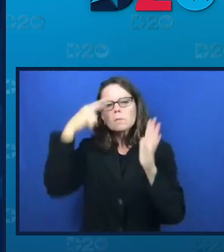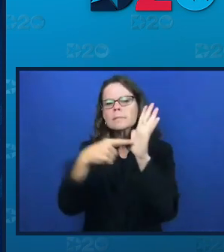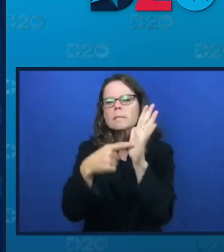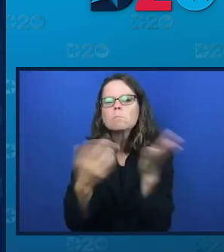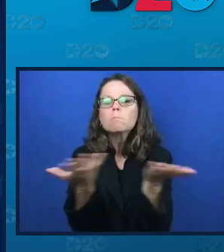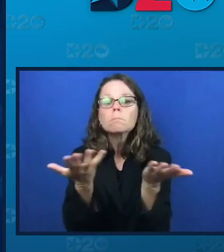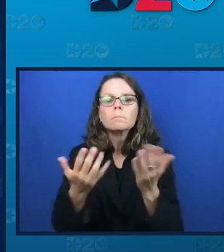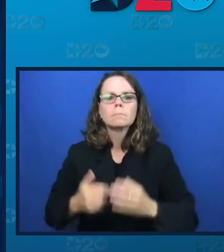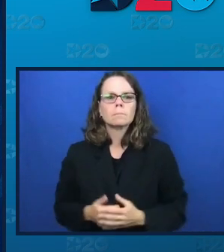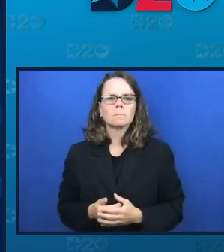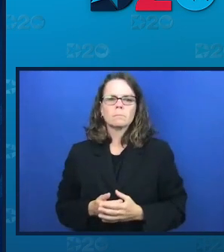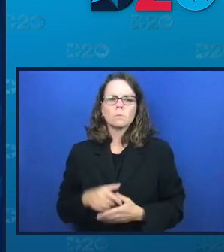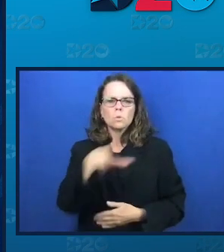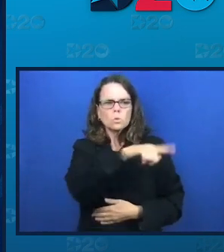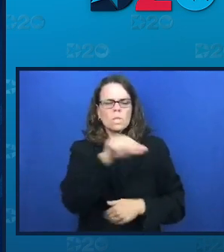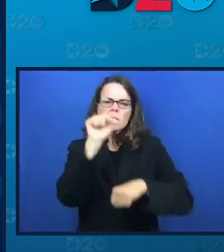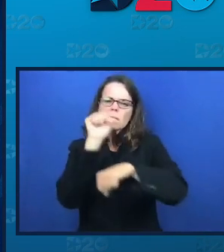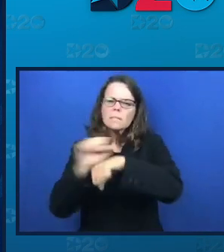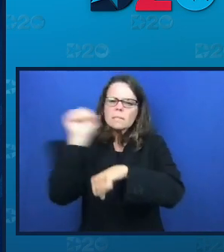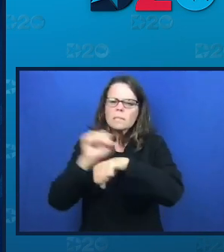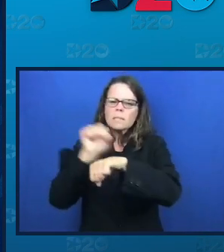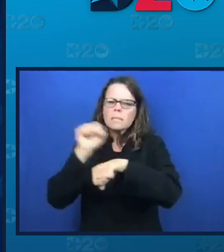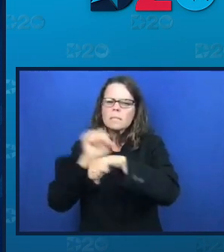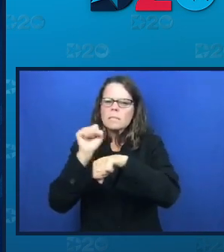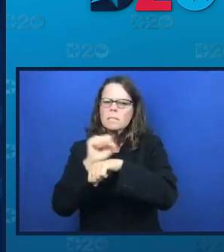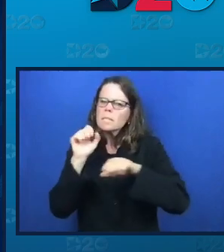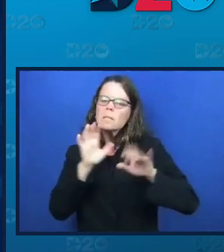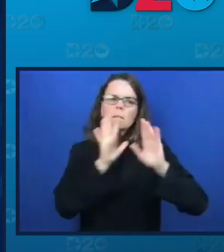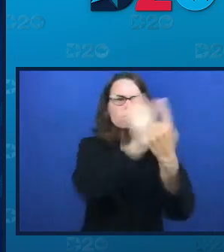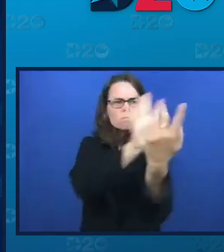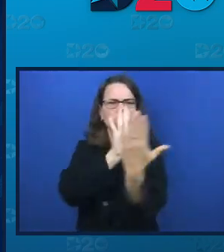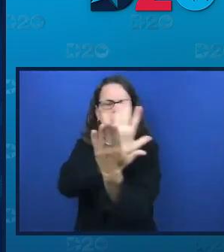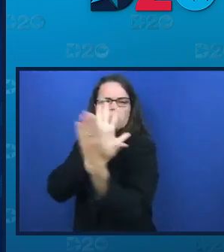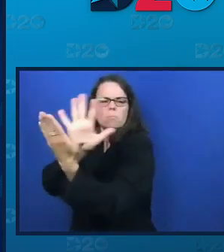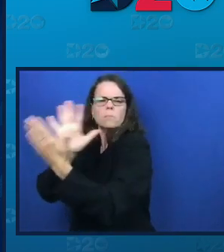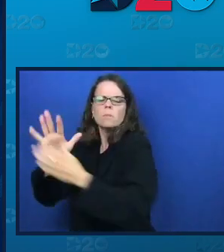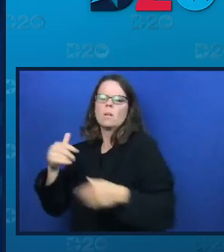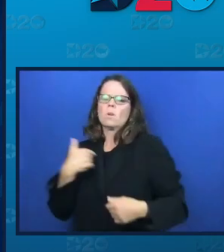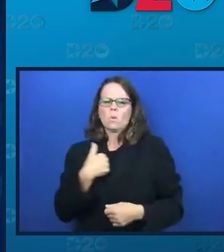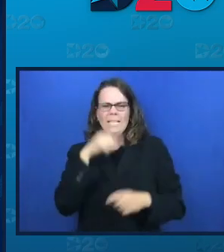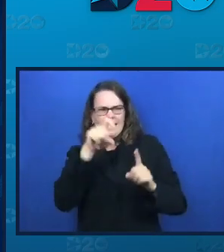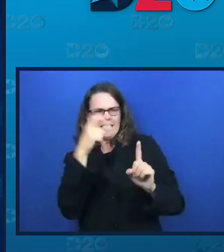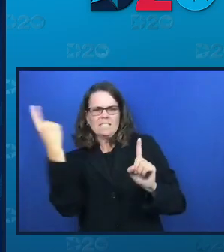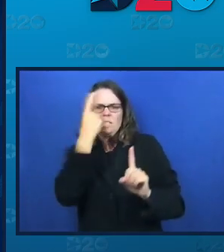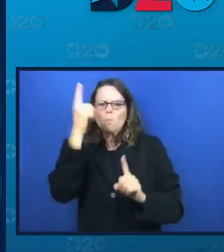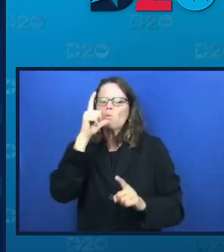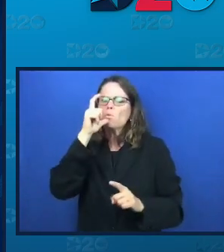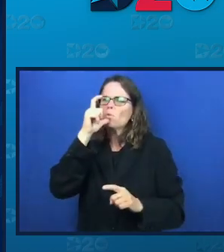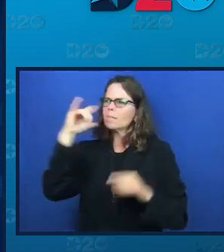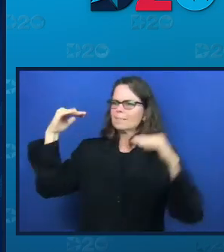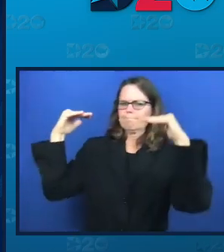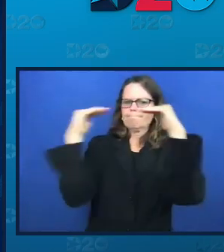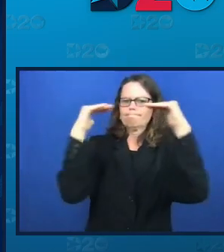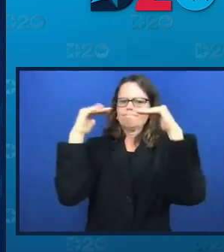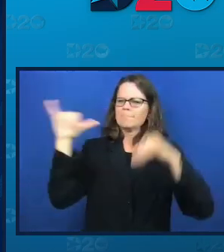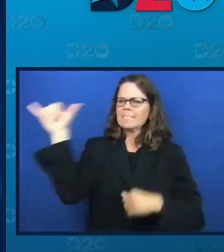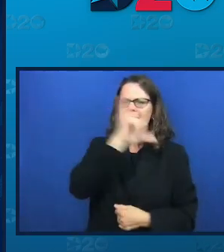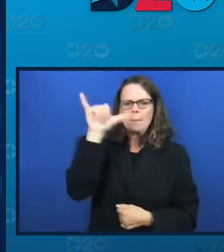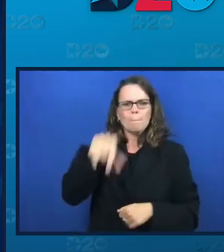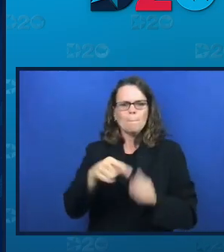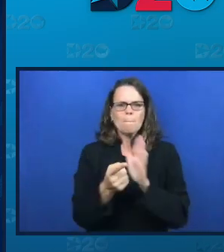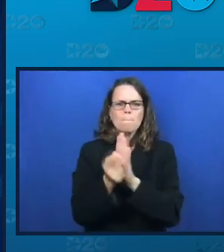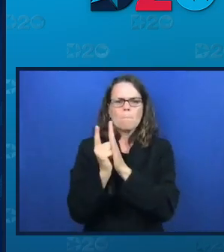line. We need leaders equal to this moment of sacrifice and service. We need Joe Biden